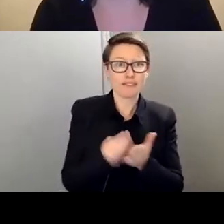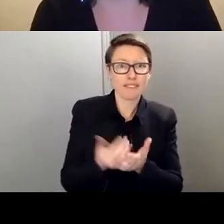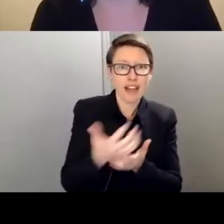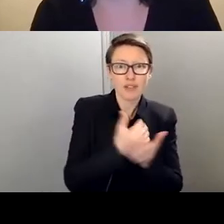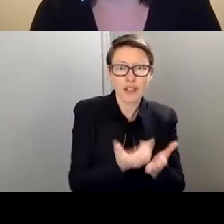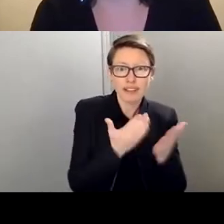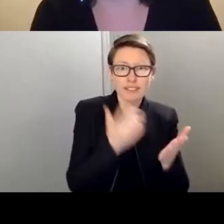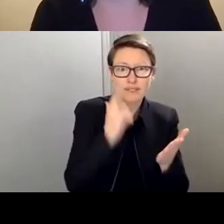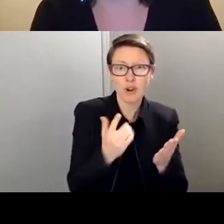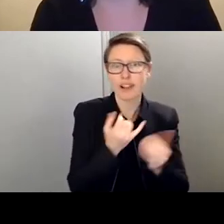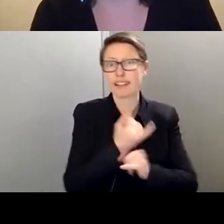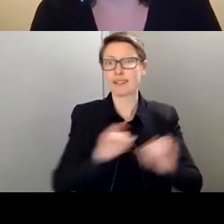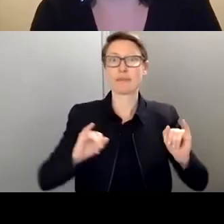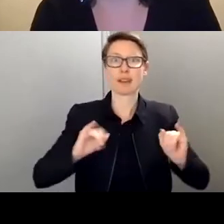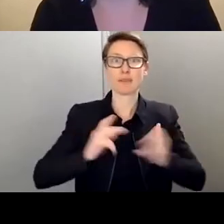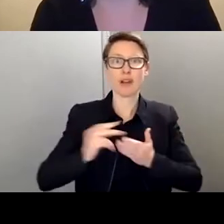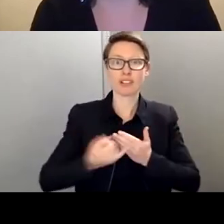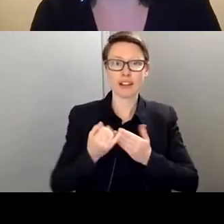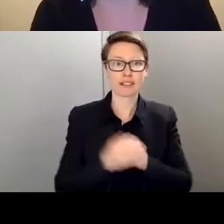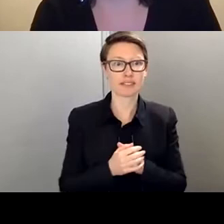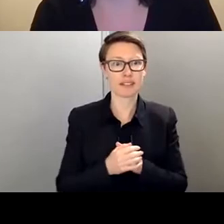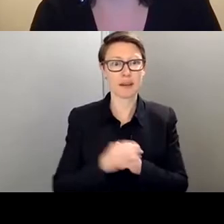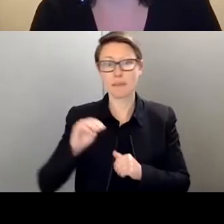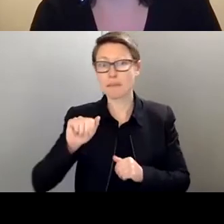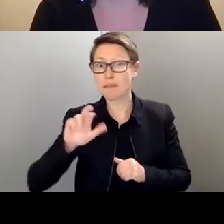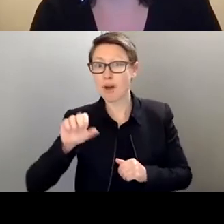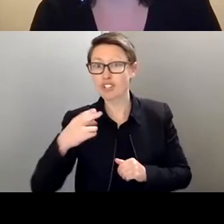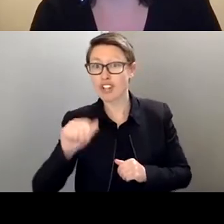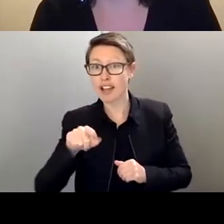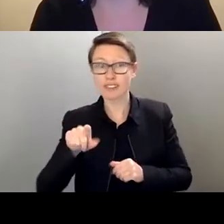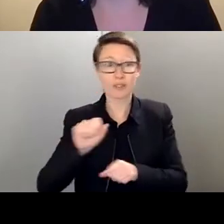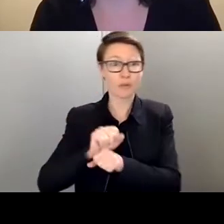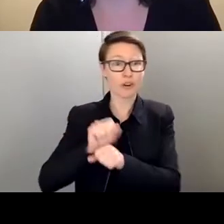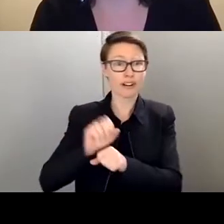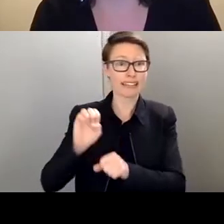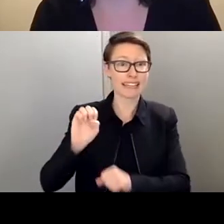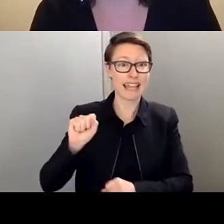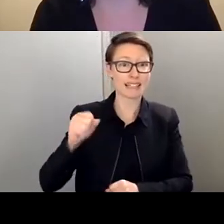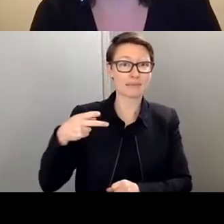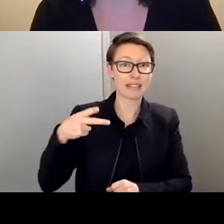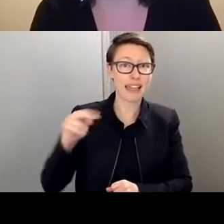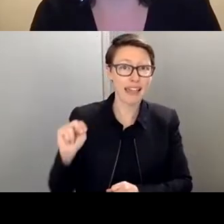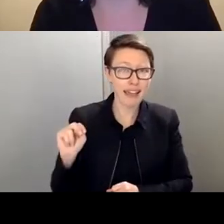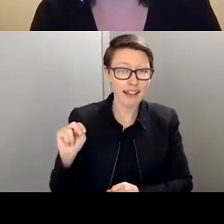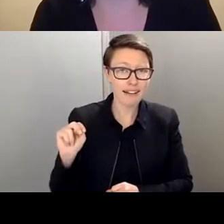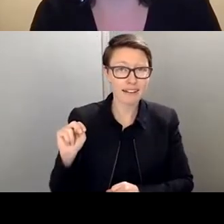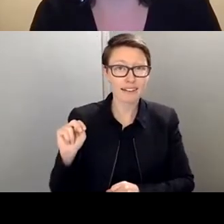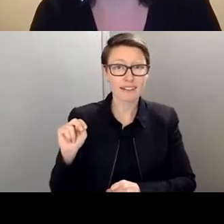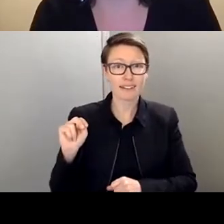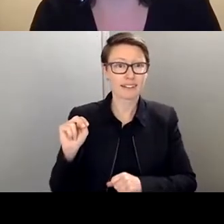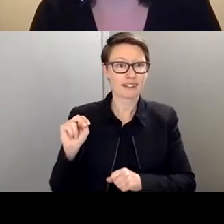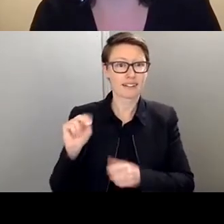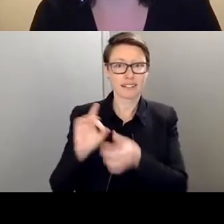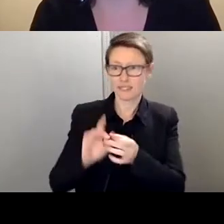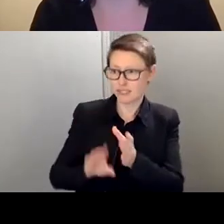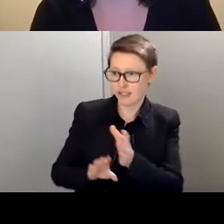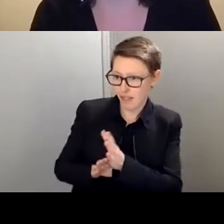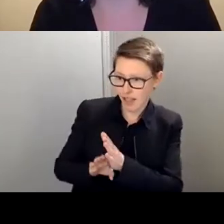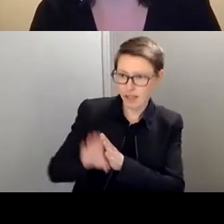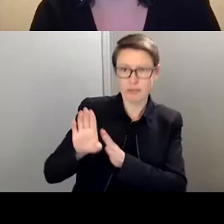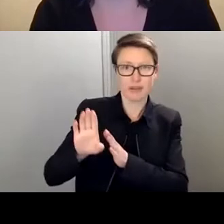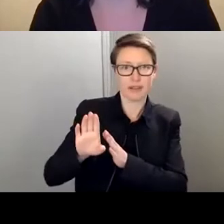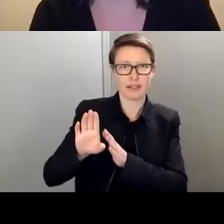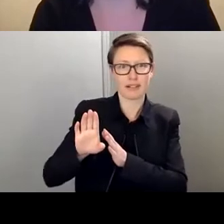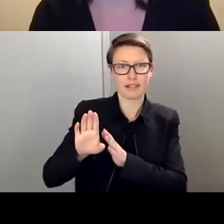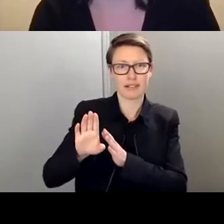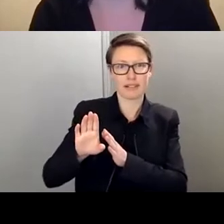and producing independent projects, Marcia, you know, working at a company like ESPN and working in development all the way through, you know, things